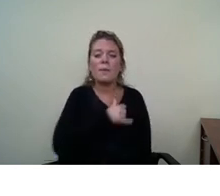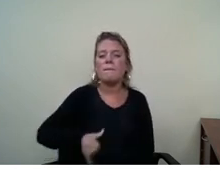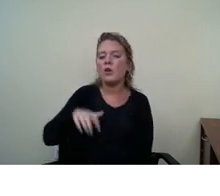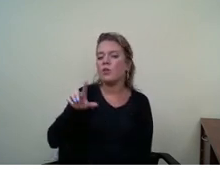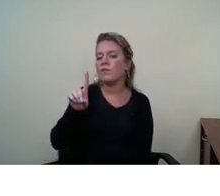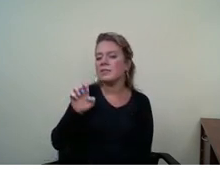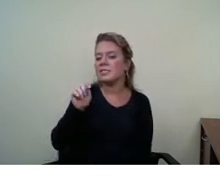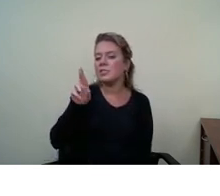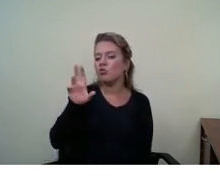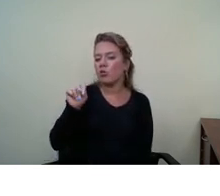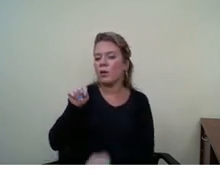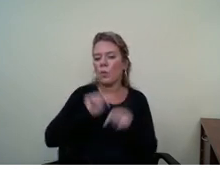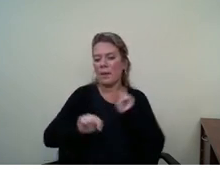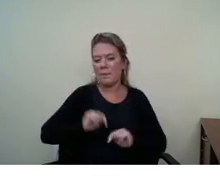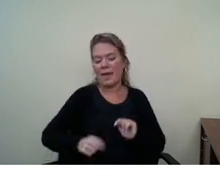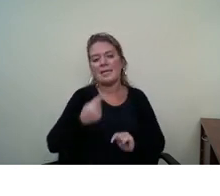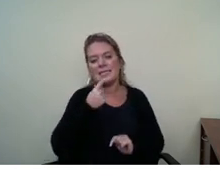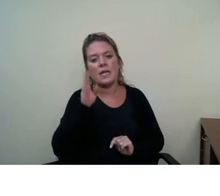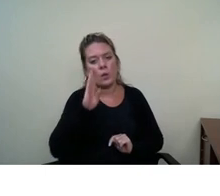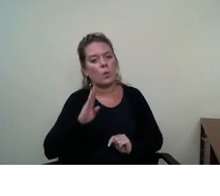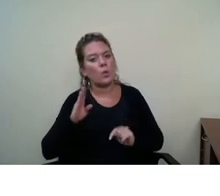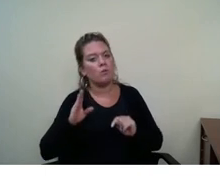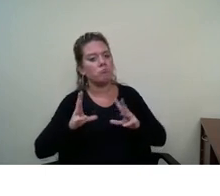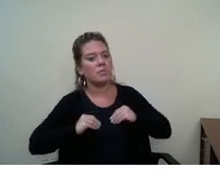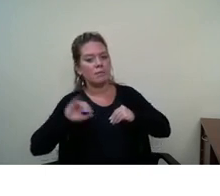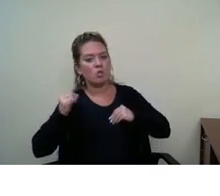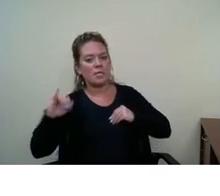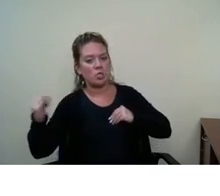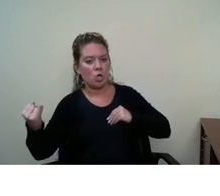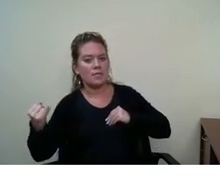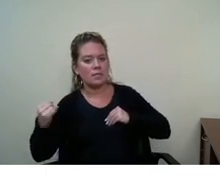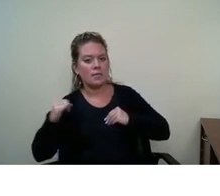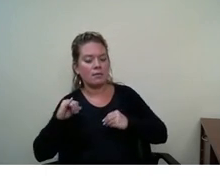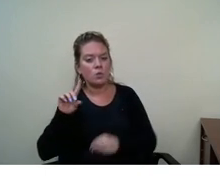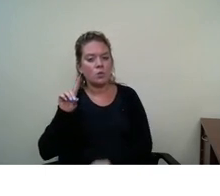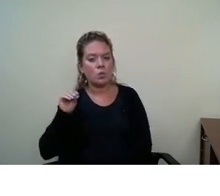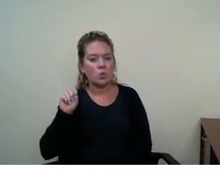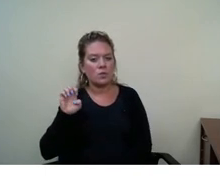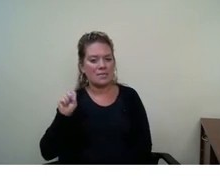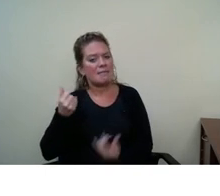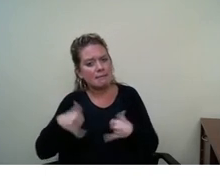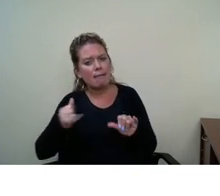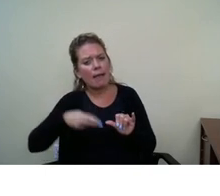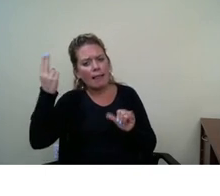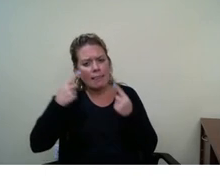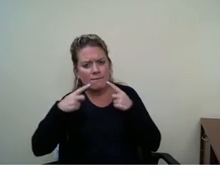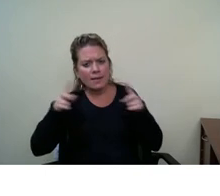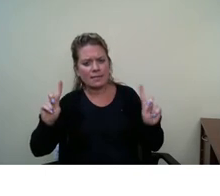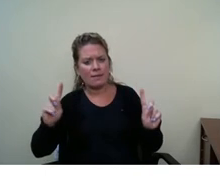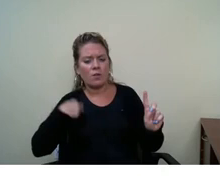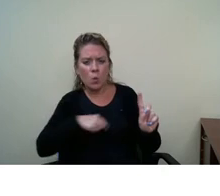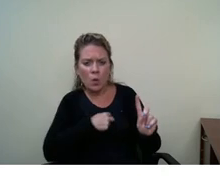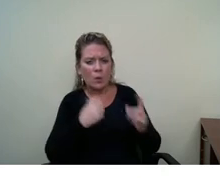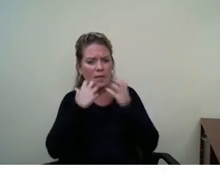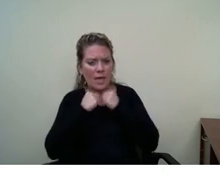did backtrack and said he'd start taking Johnson & Johnson doses because it's still highly effective against what we care about most.